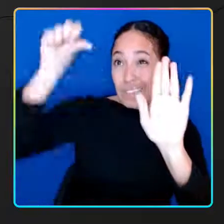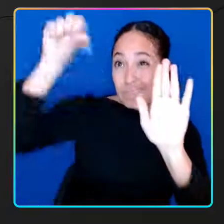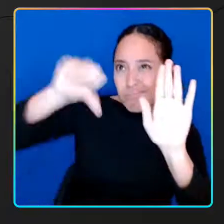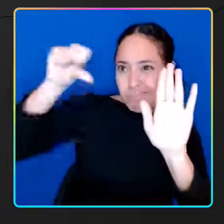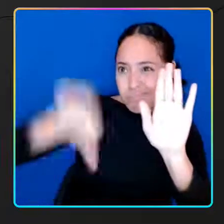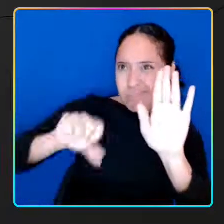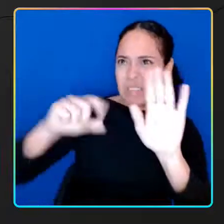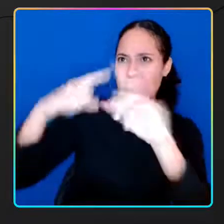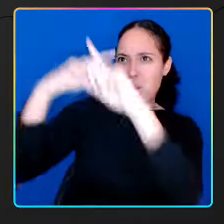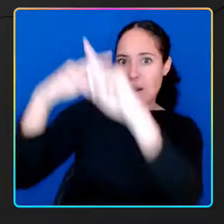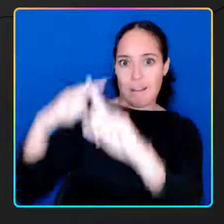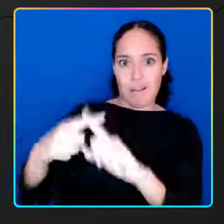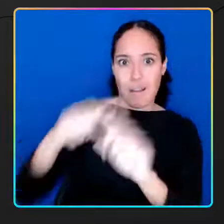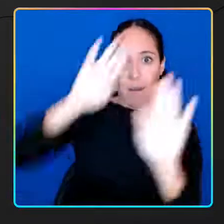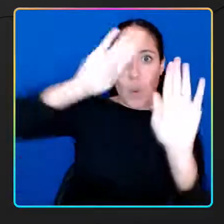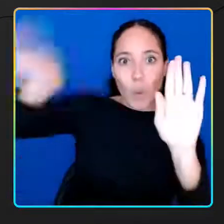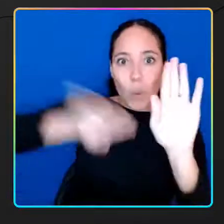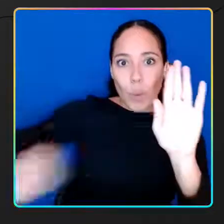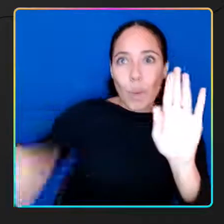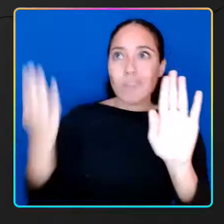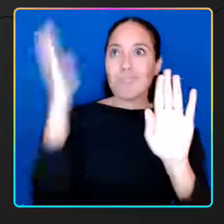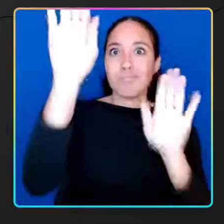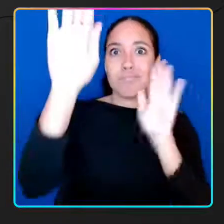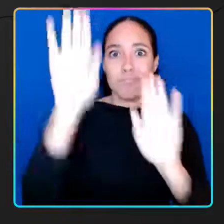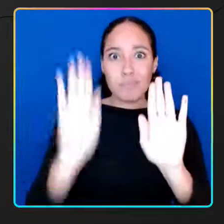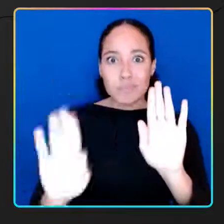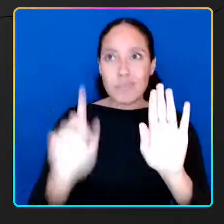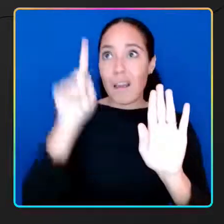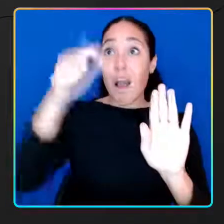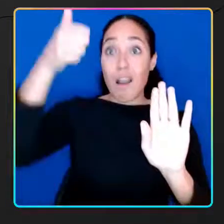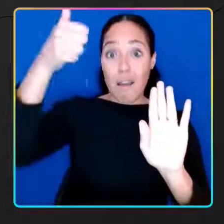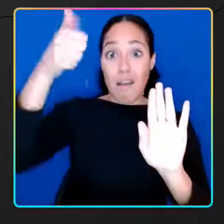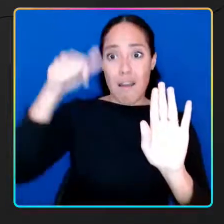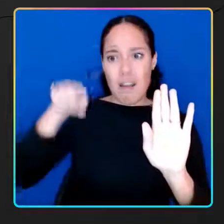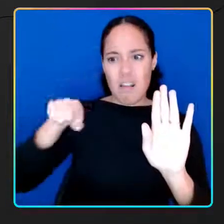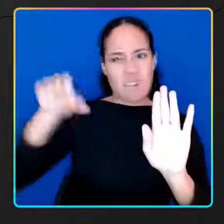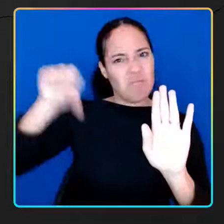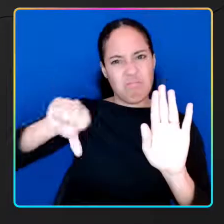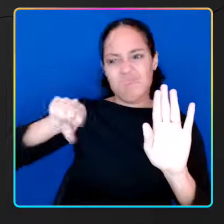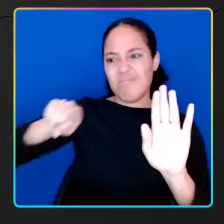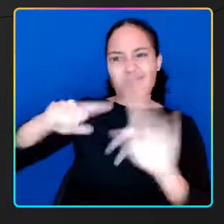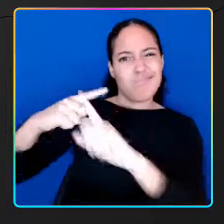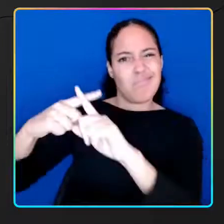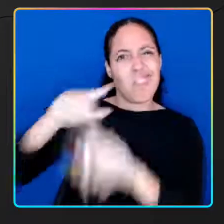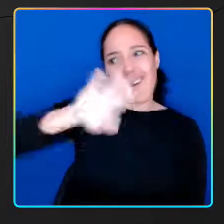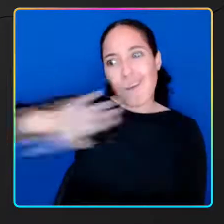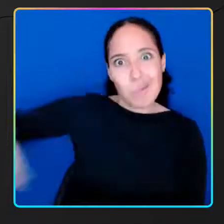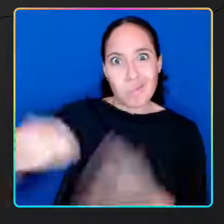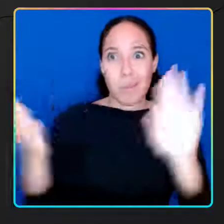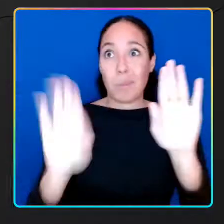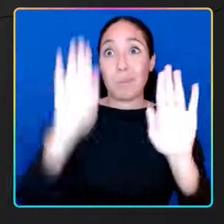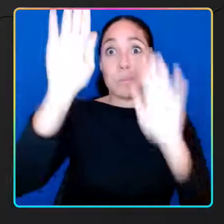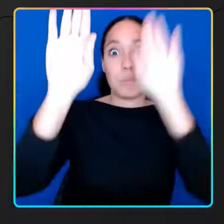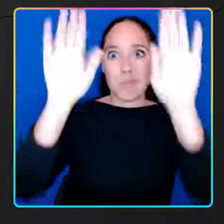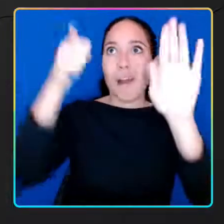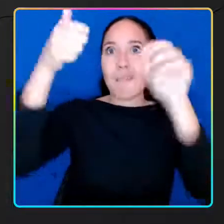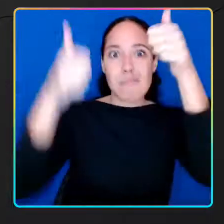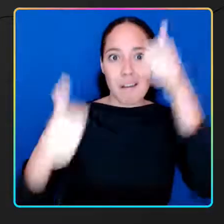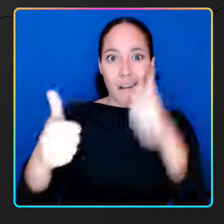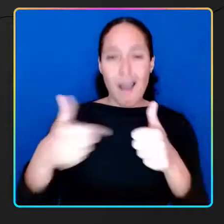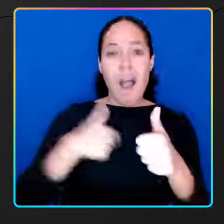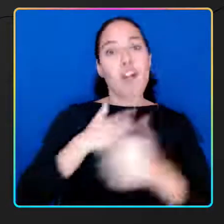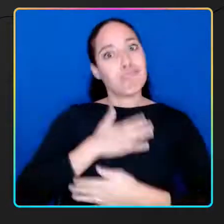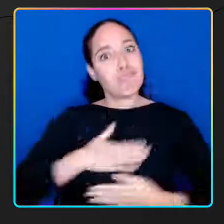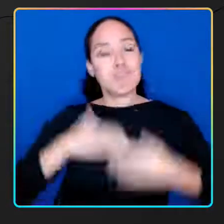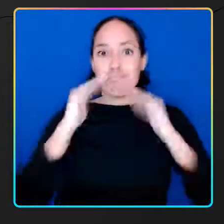But if I want to see more, I don't know, something that interests me, then click there. So I guess just starting to like play